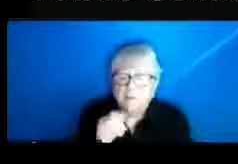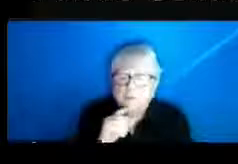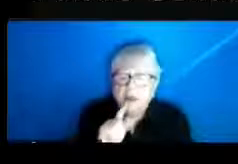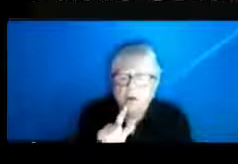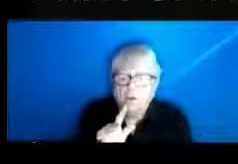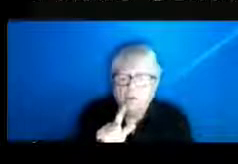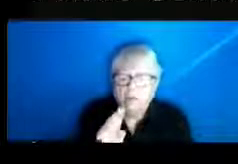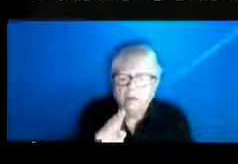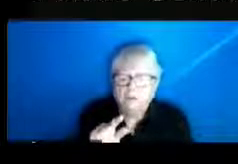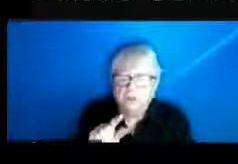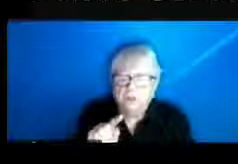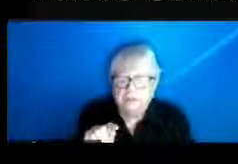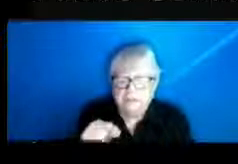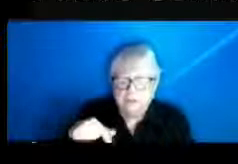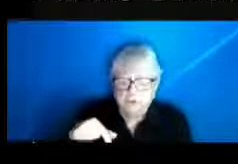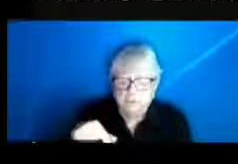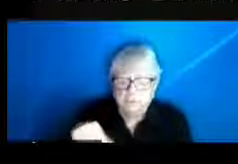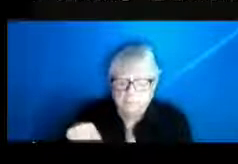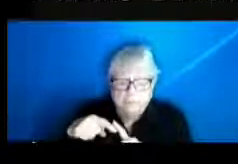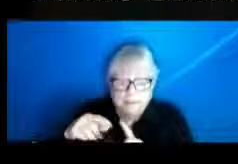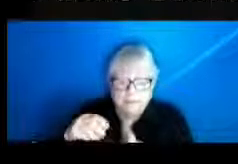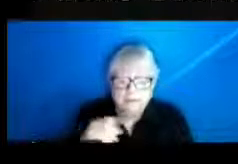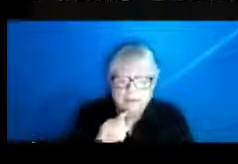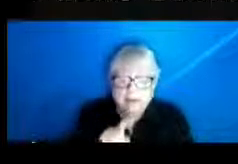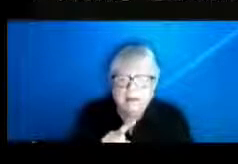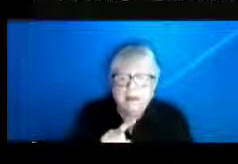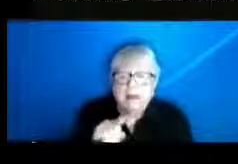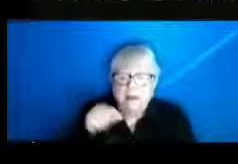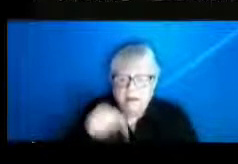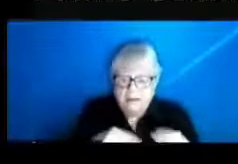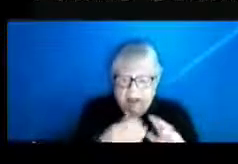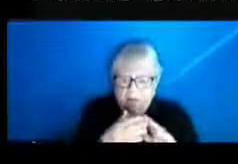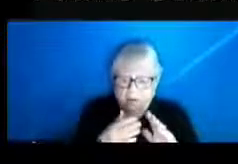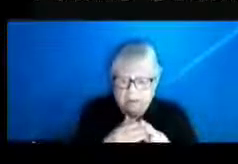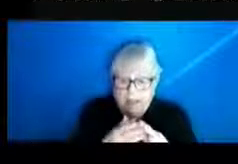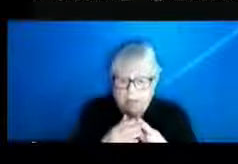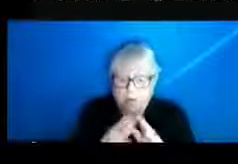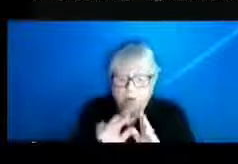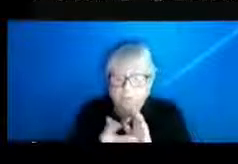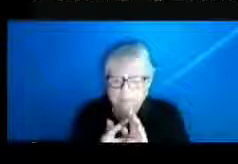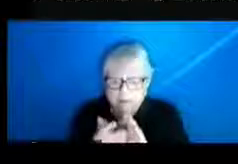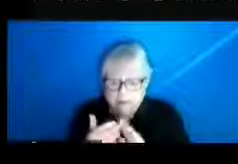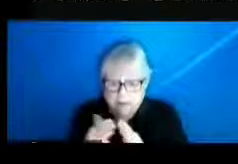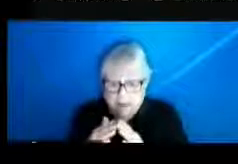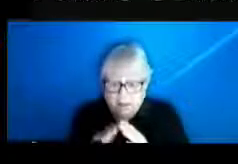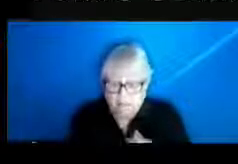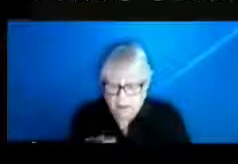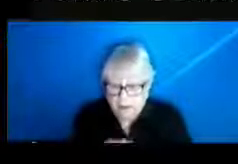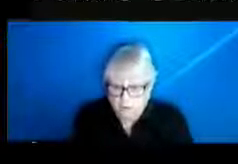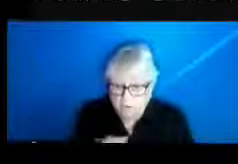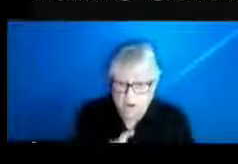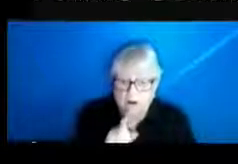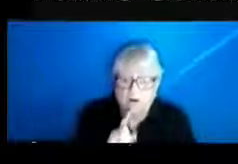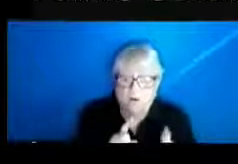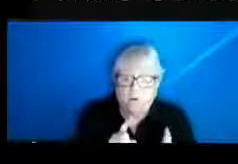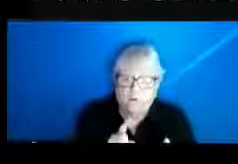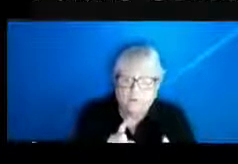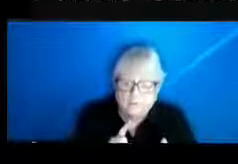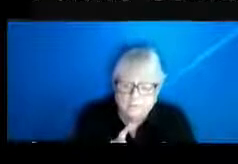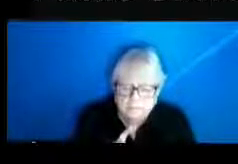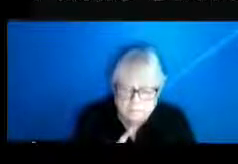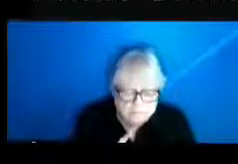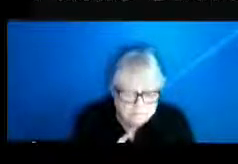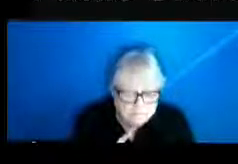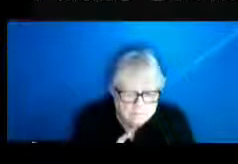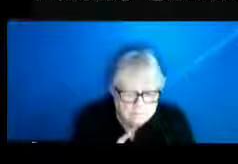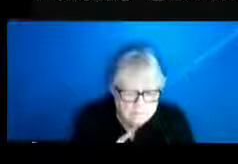community being concentrated in the downtown Midtown area that has seen elected officials such as Councilmember Steve Hansen, who formerly served in